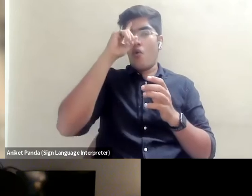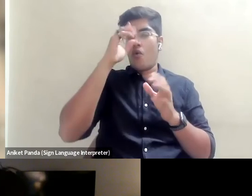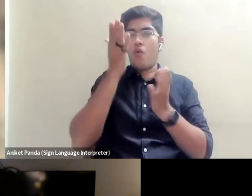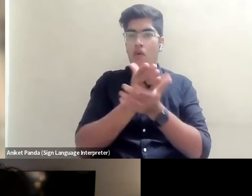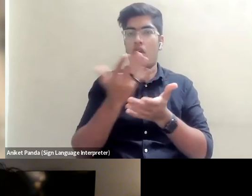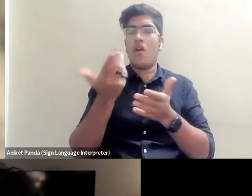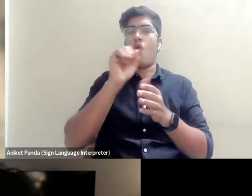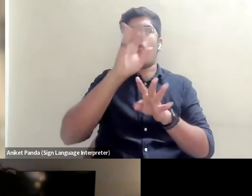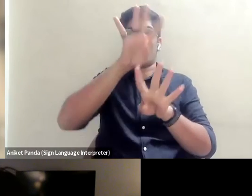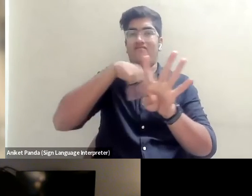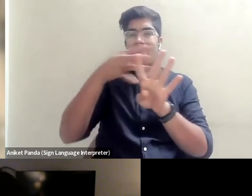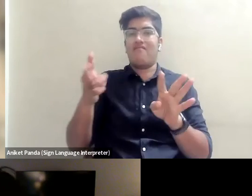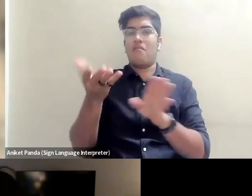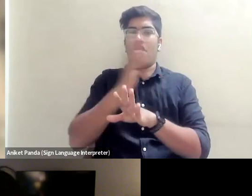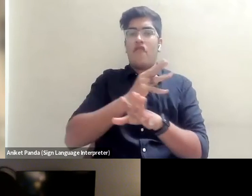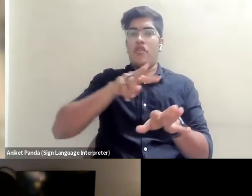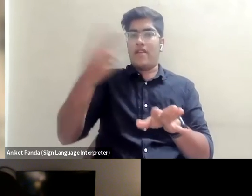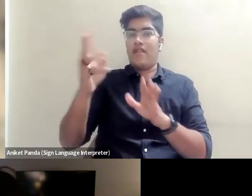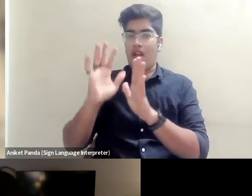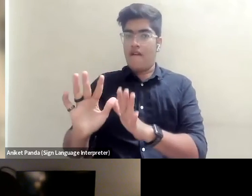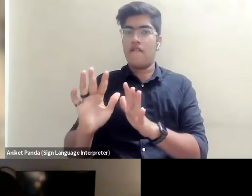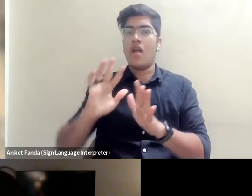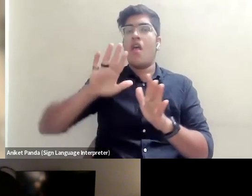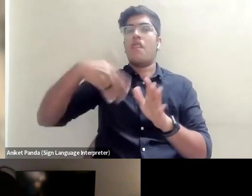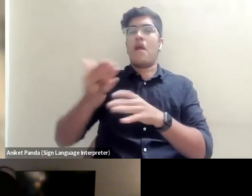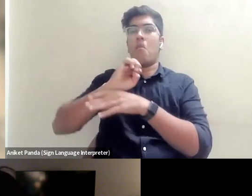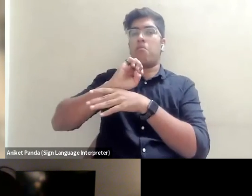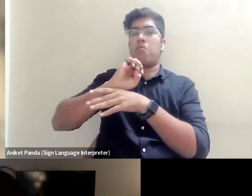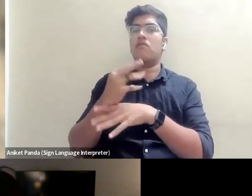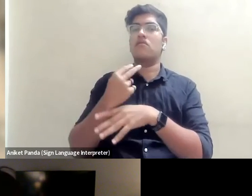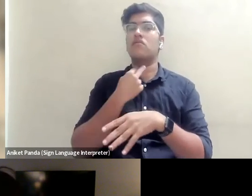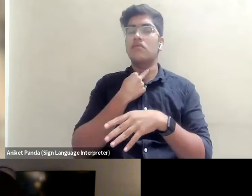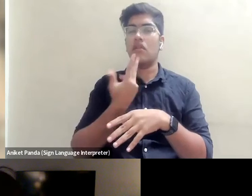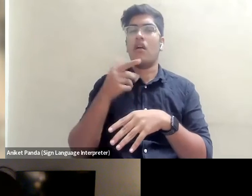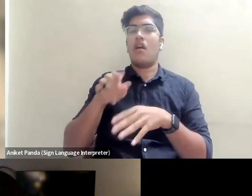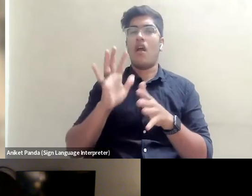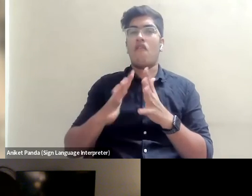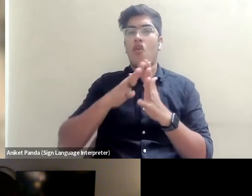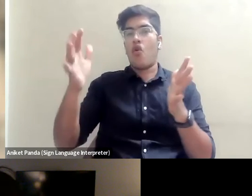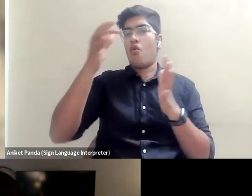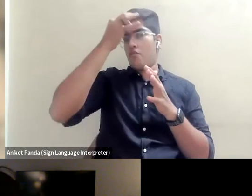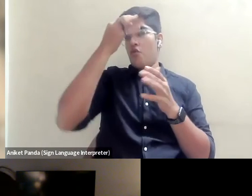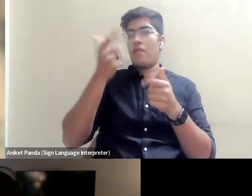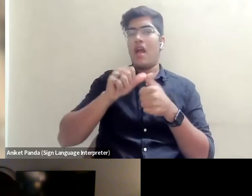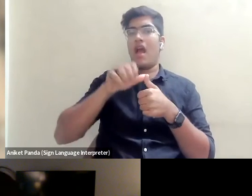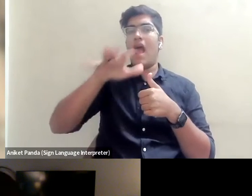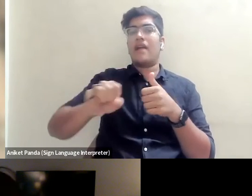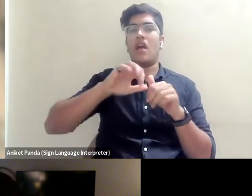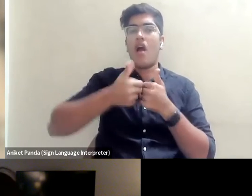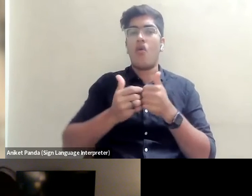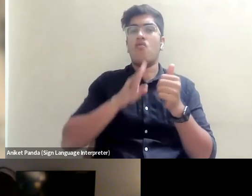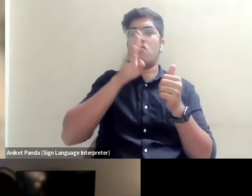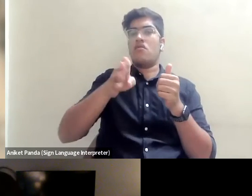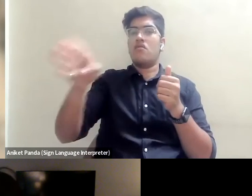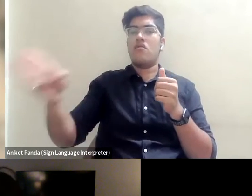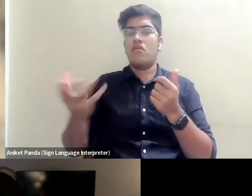framework, but then COVID happened. And that kind of brought about a big challenge in being able to access the field in